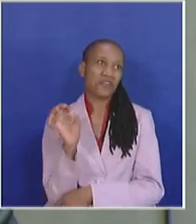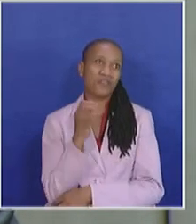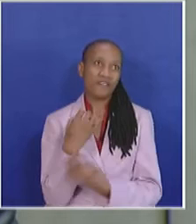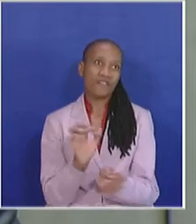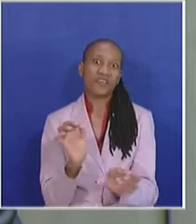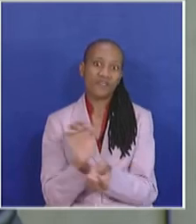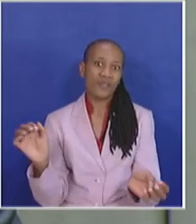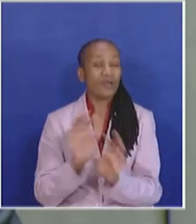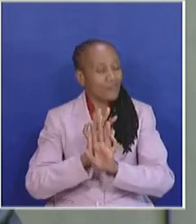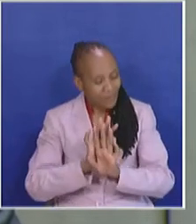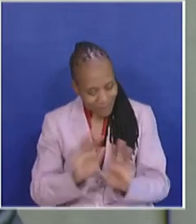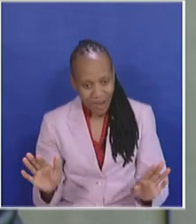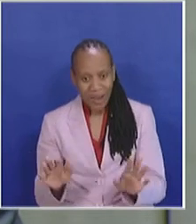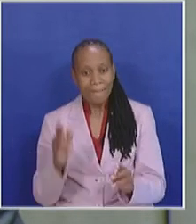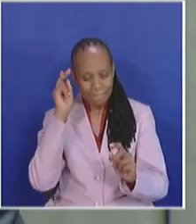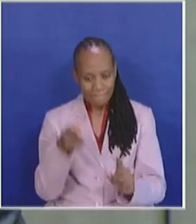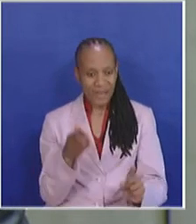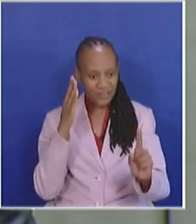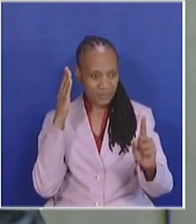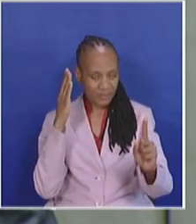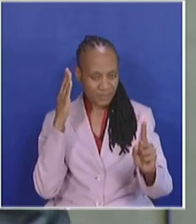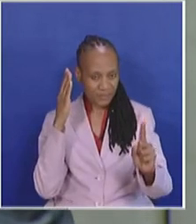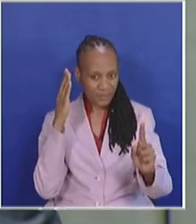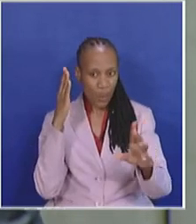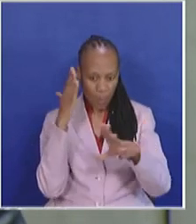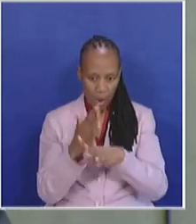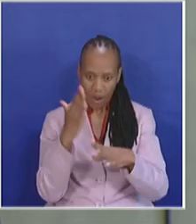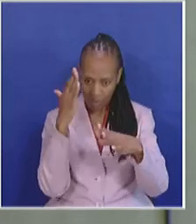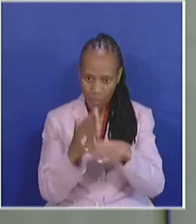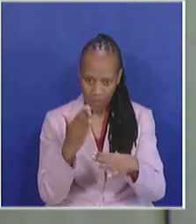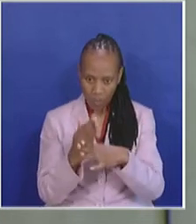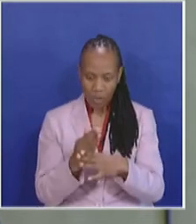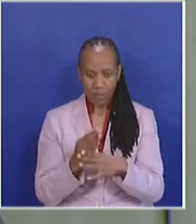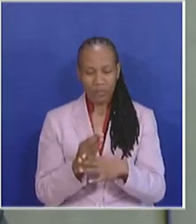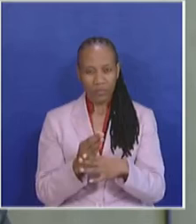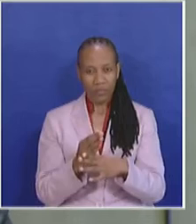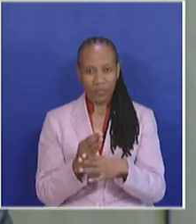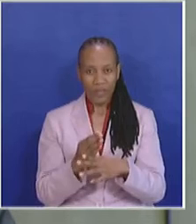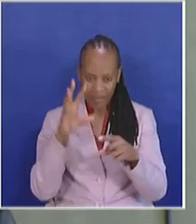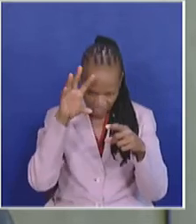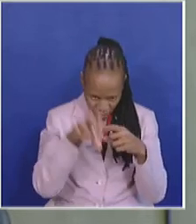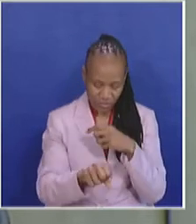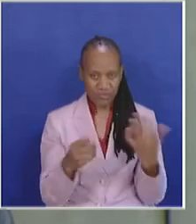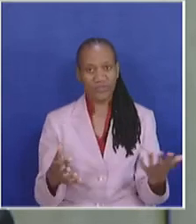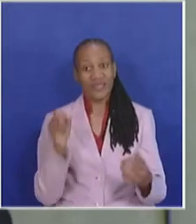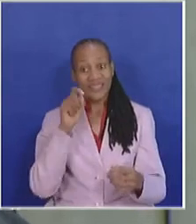slogans. It must be a principle that which we are all prepared and commit as a country if we are to